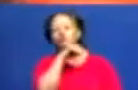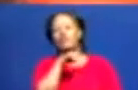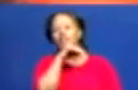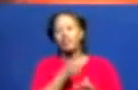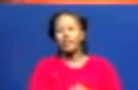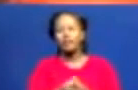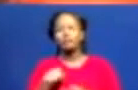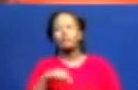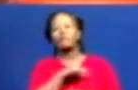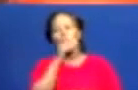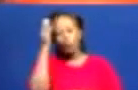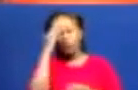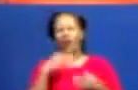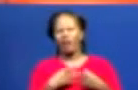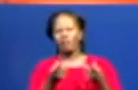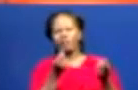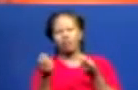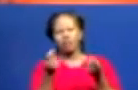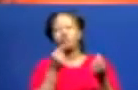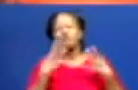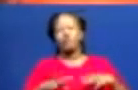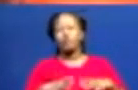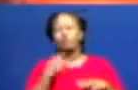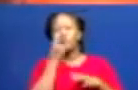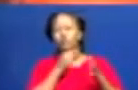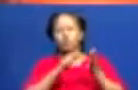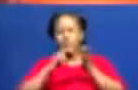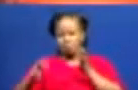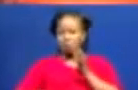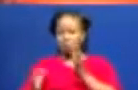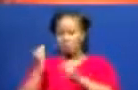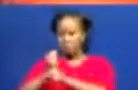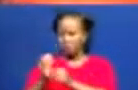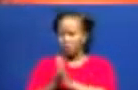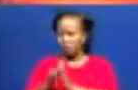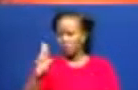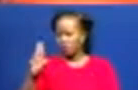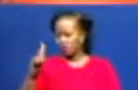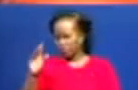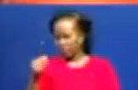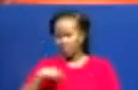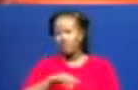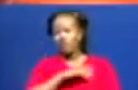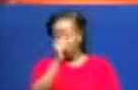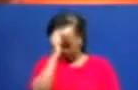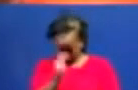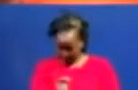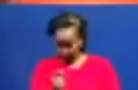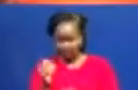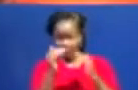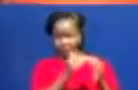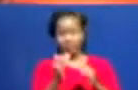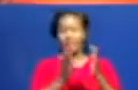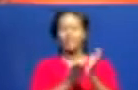know that there are few people who defected and went to work with UDA. Mm. We respect their democratic right, and we